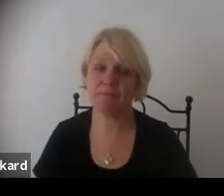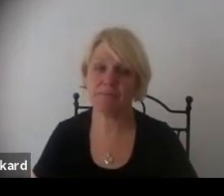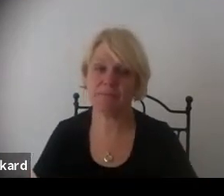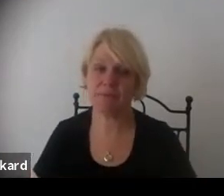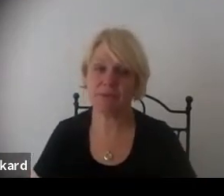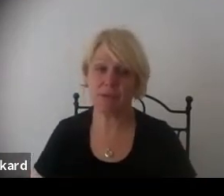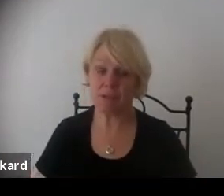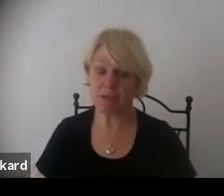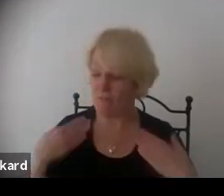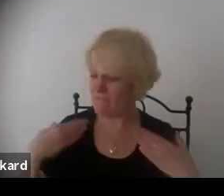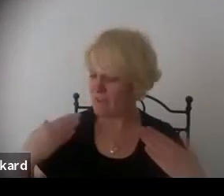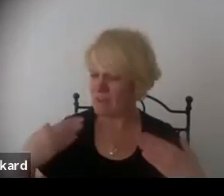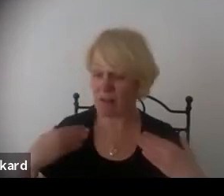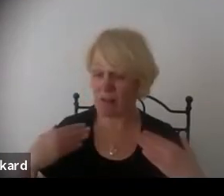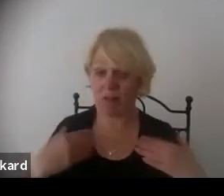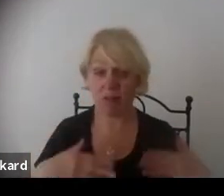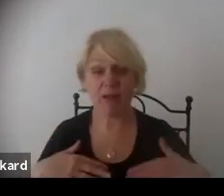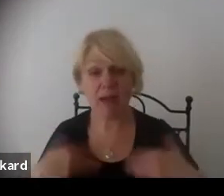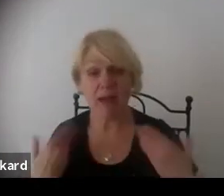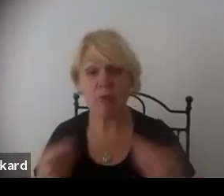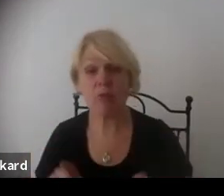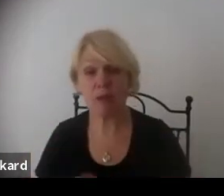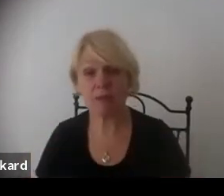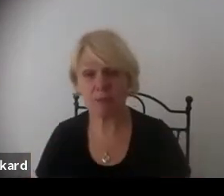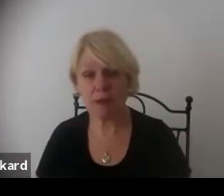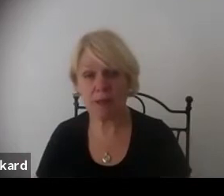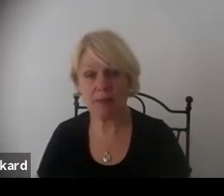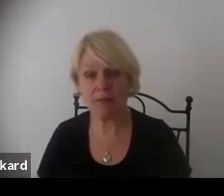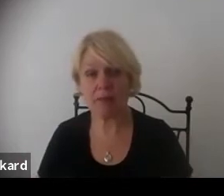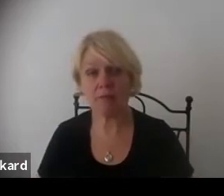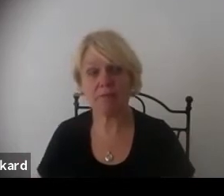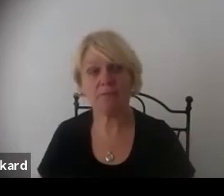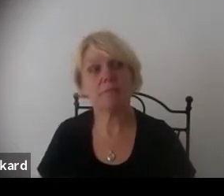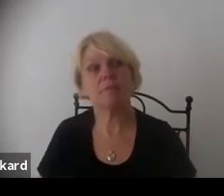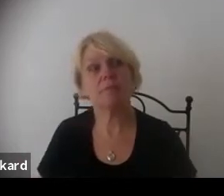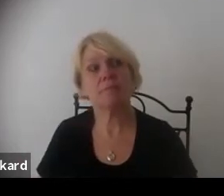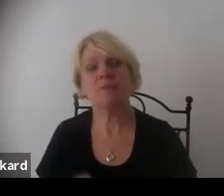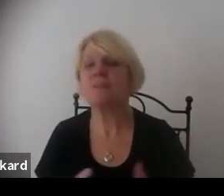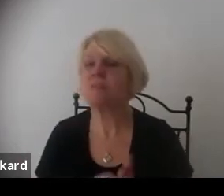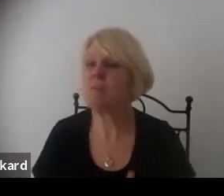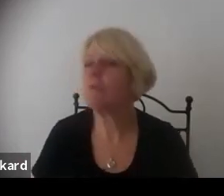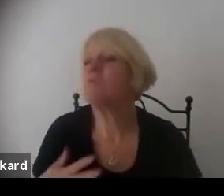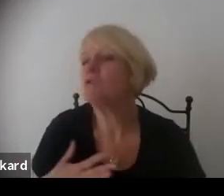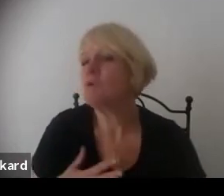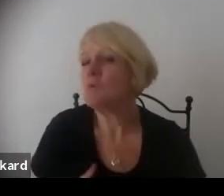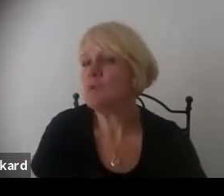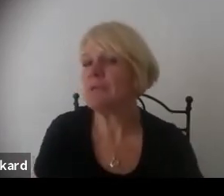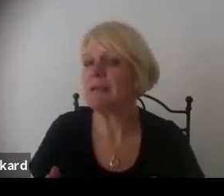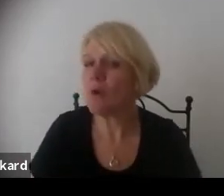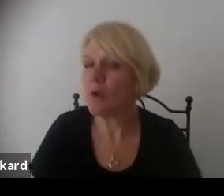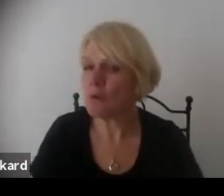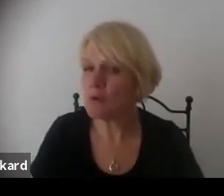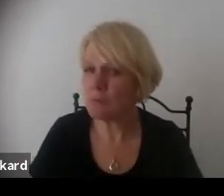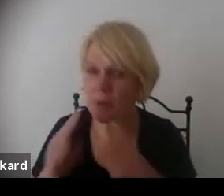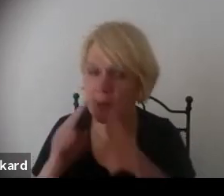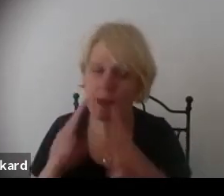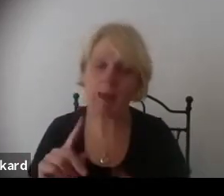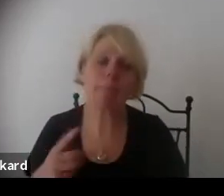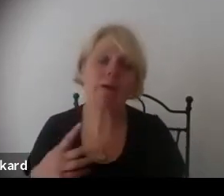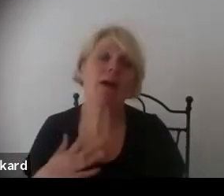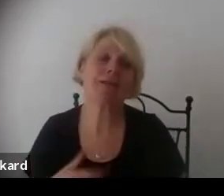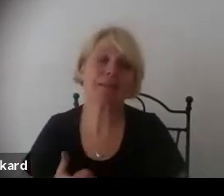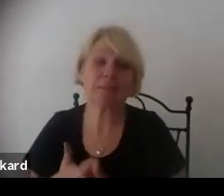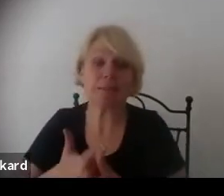health services for people who don't need hospital care but need additional support. So we provide services, some services